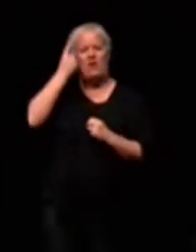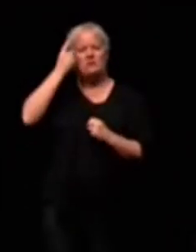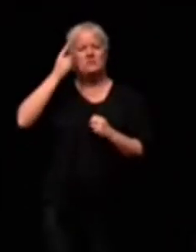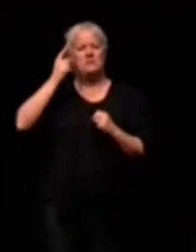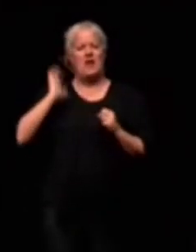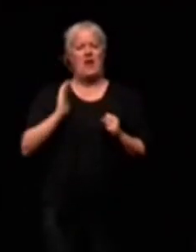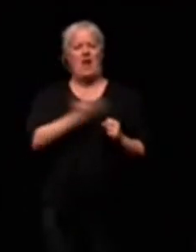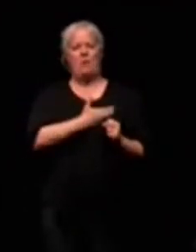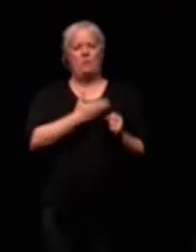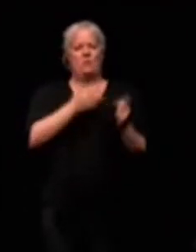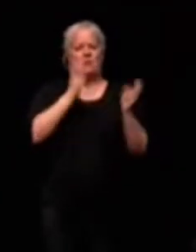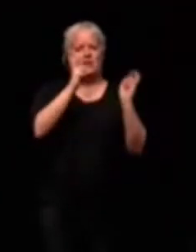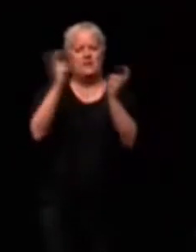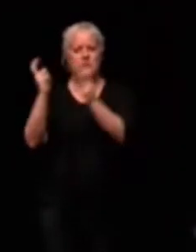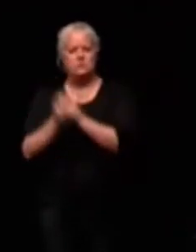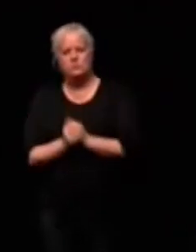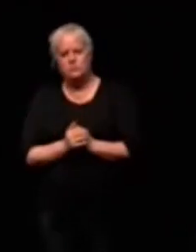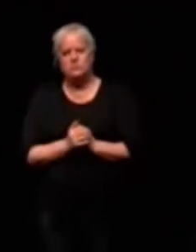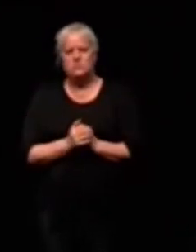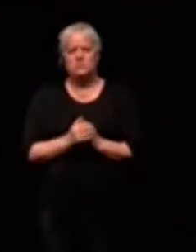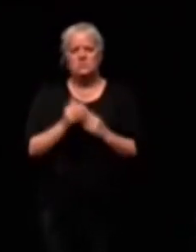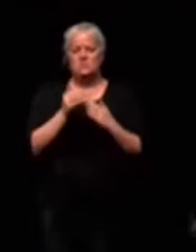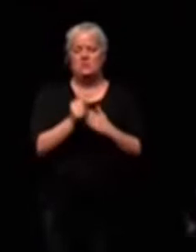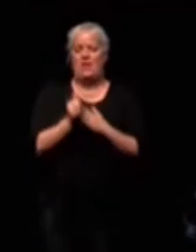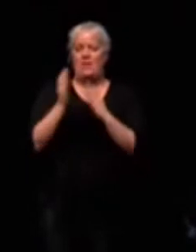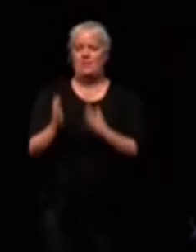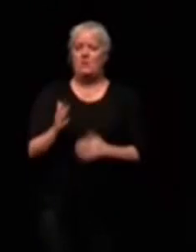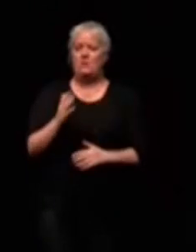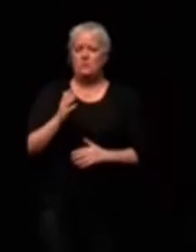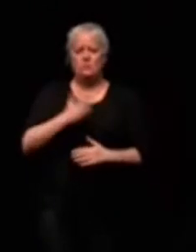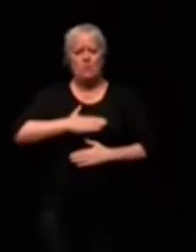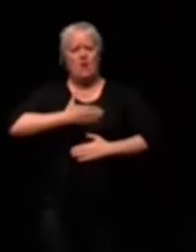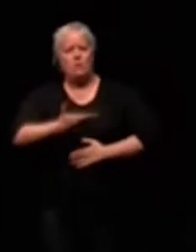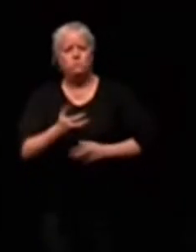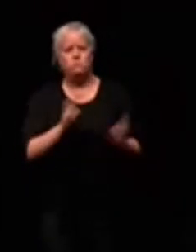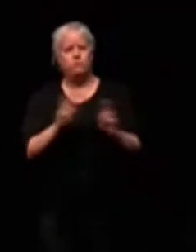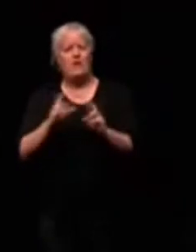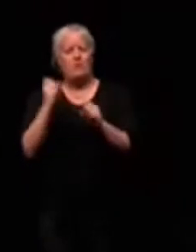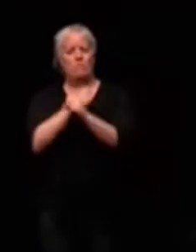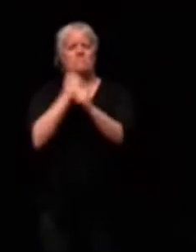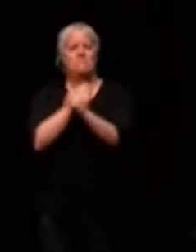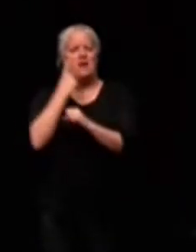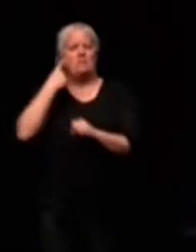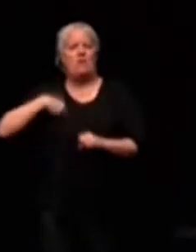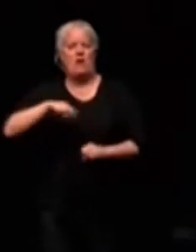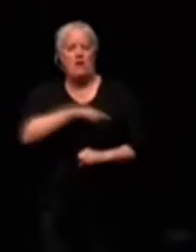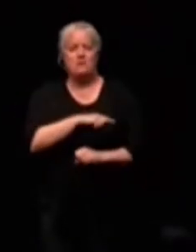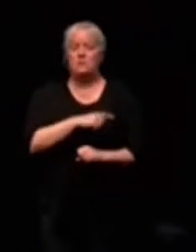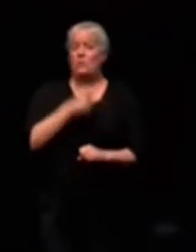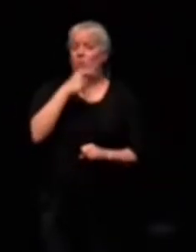issues, and leaders who are willing to fight for us. Leaders like Kathy Hochul.